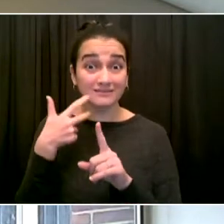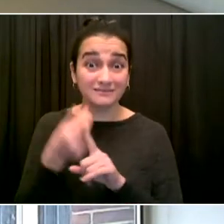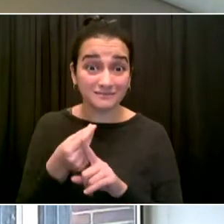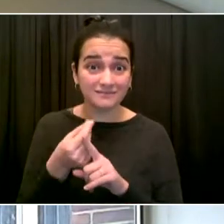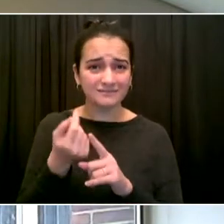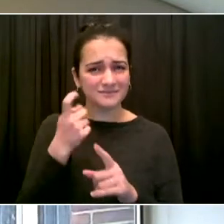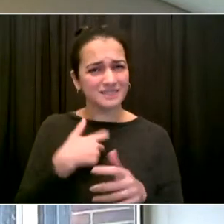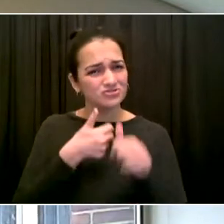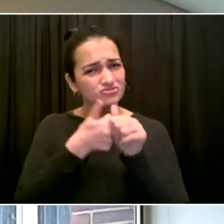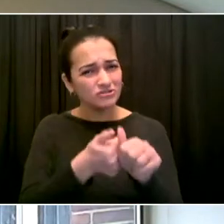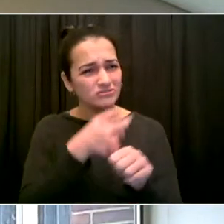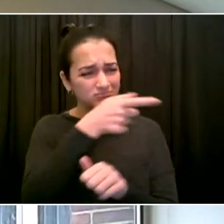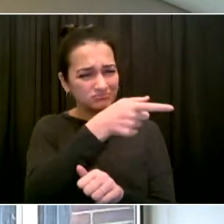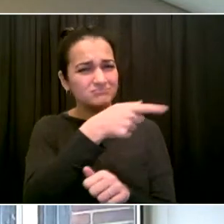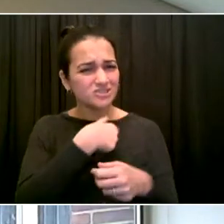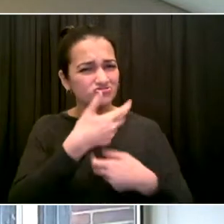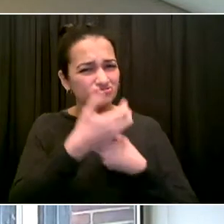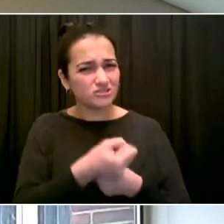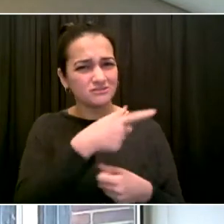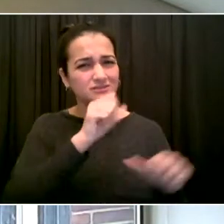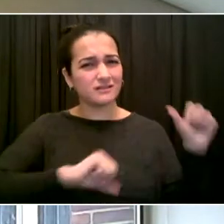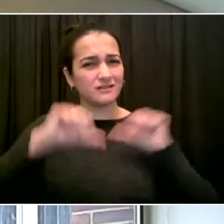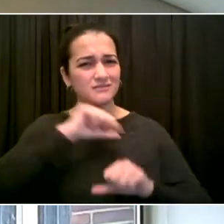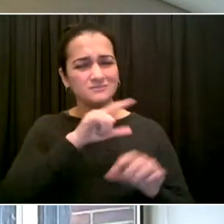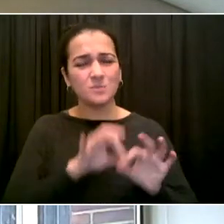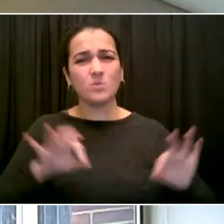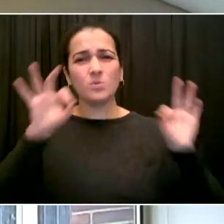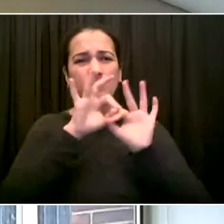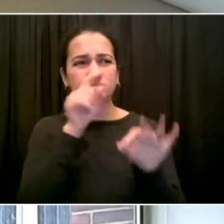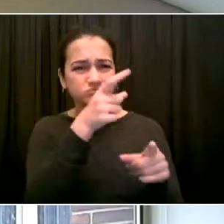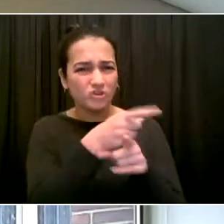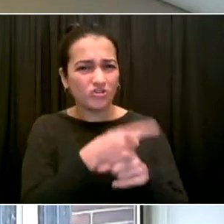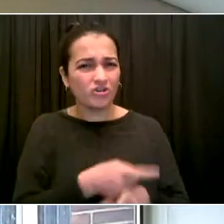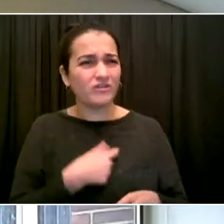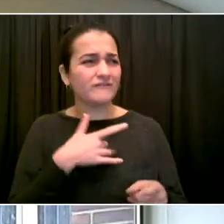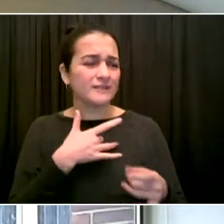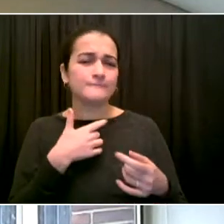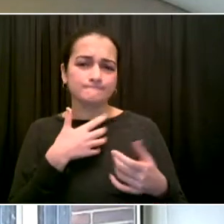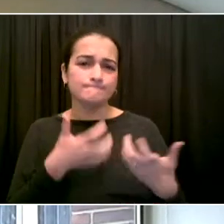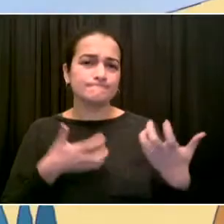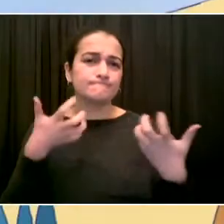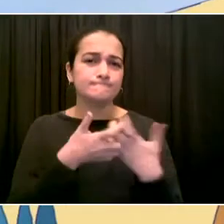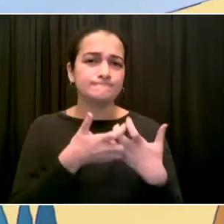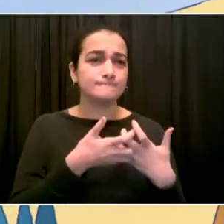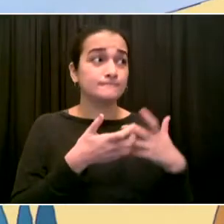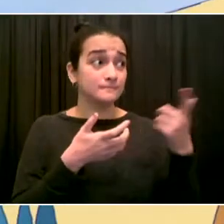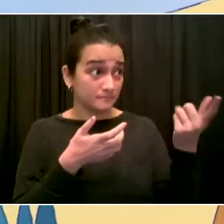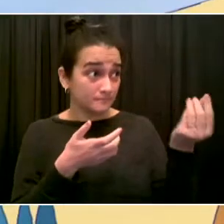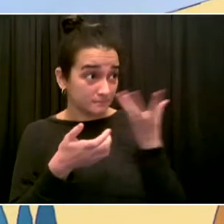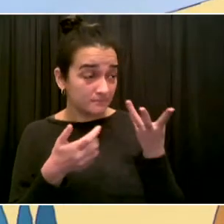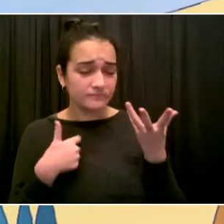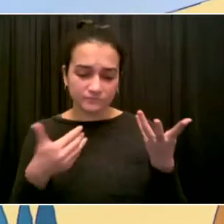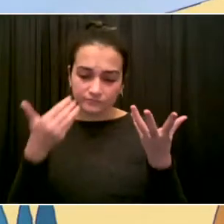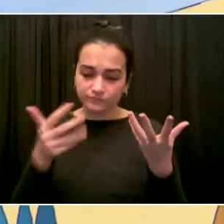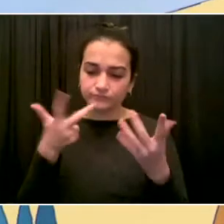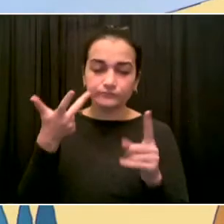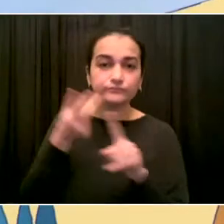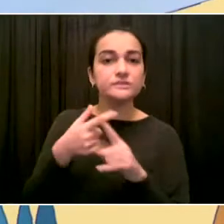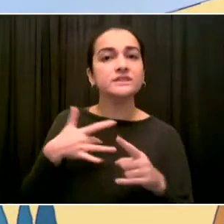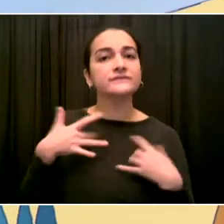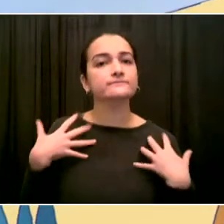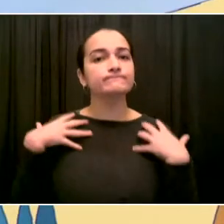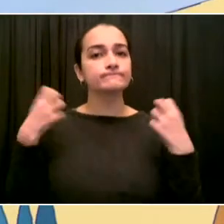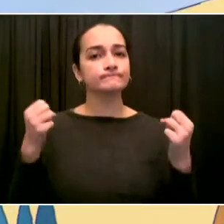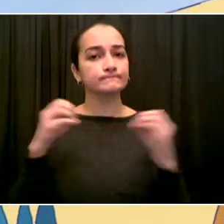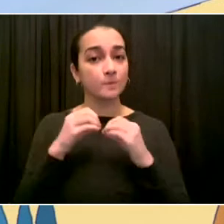myself, and I offer to give the booster to my patients myself, and that offer is on the table for you too, Aaron. Go ahead, Aaron.